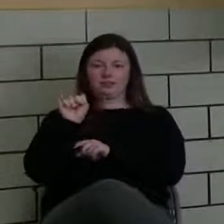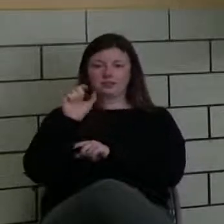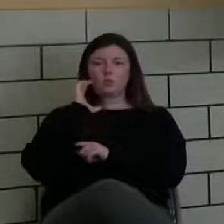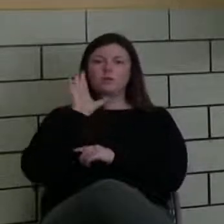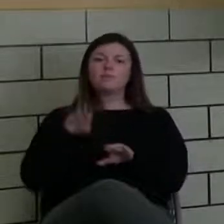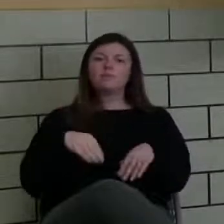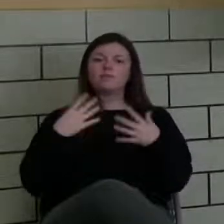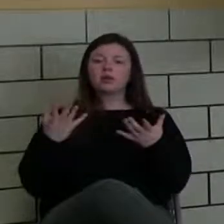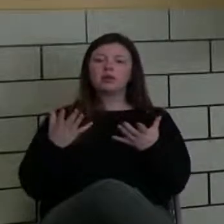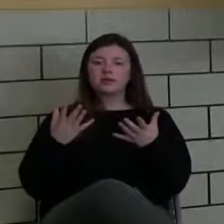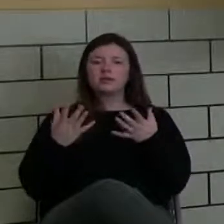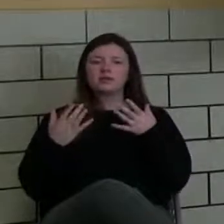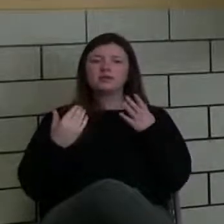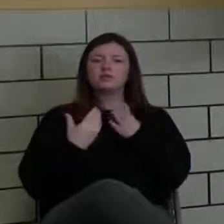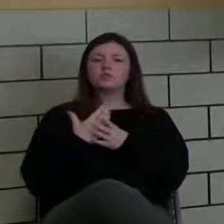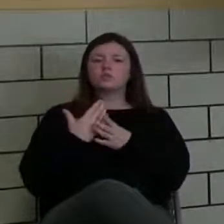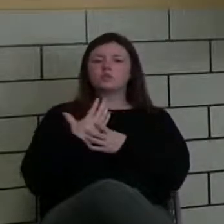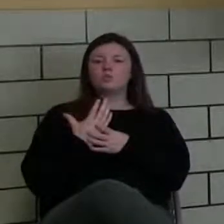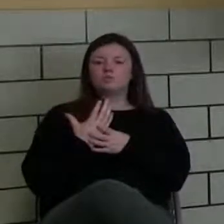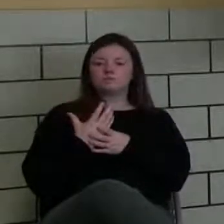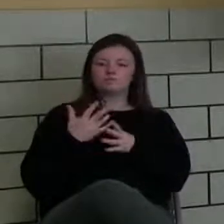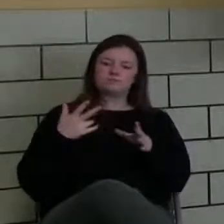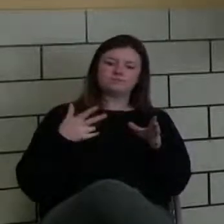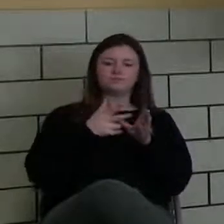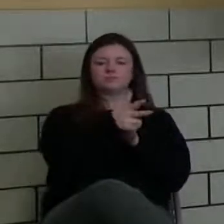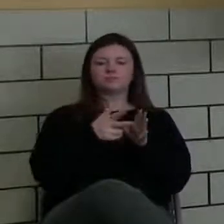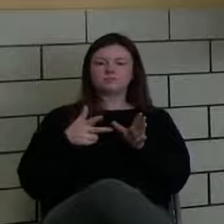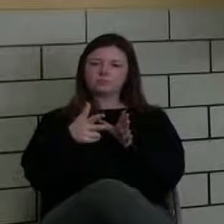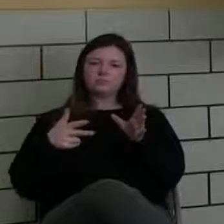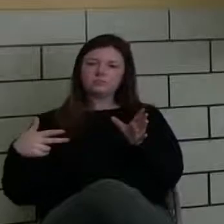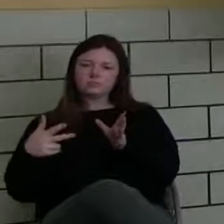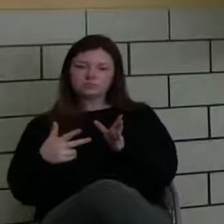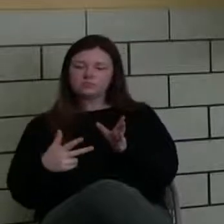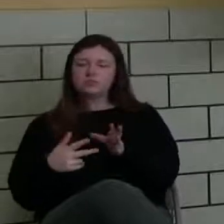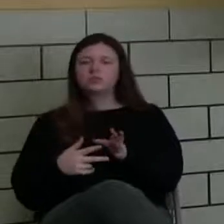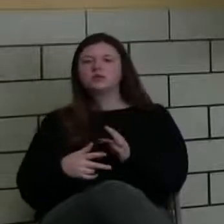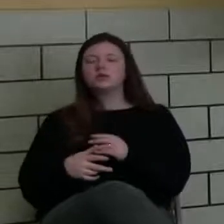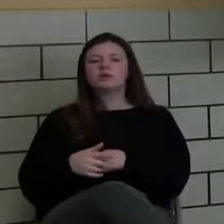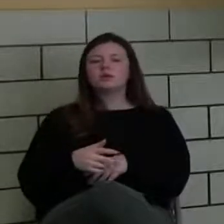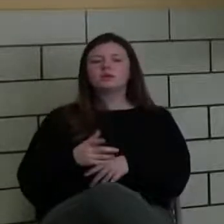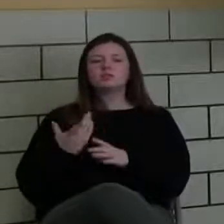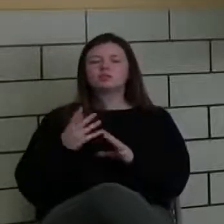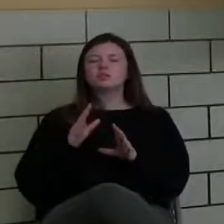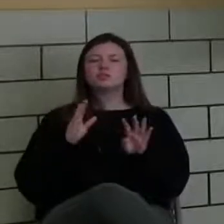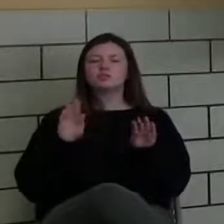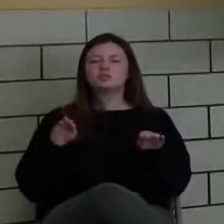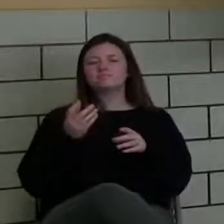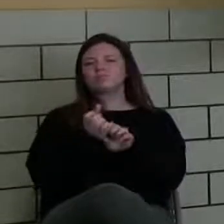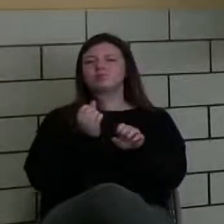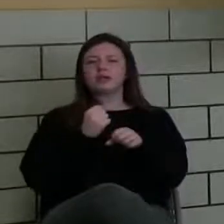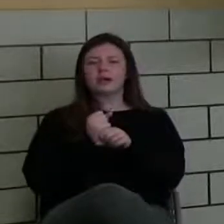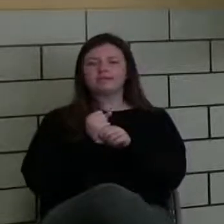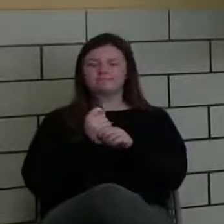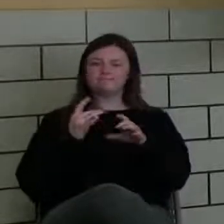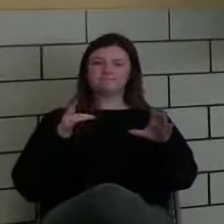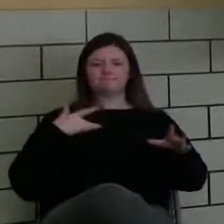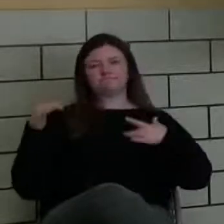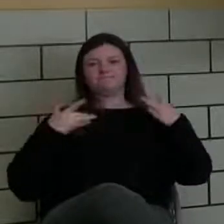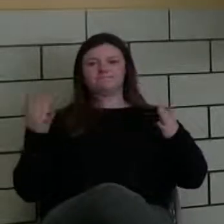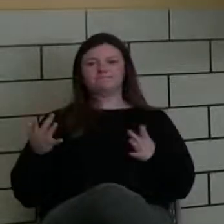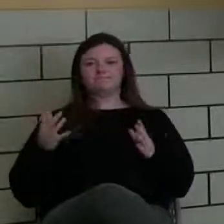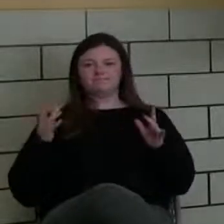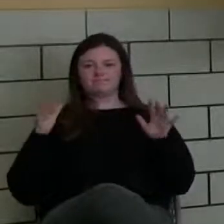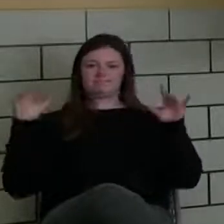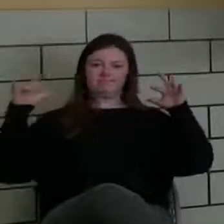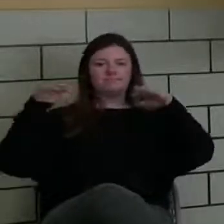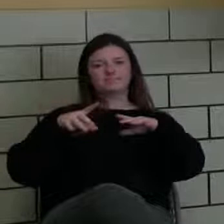those spaces that are for lease, all in an effort to create vibrancy. And so this kind of shows an example of what that